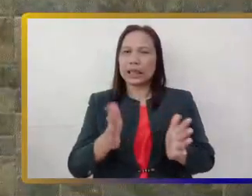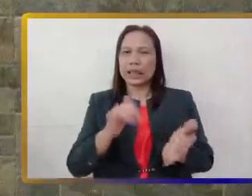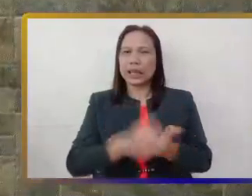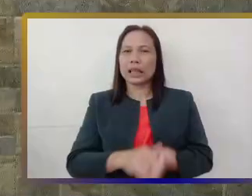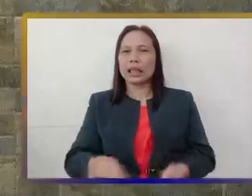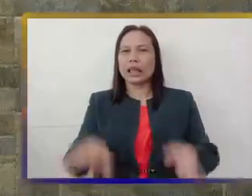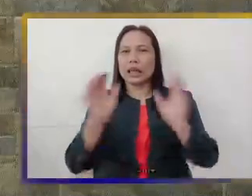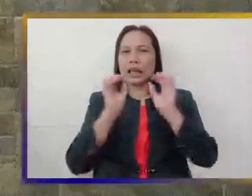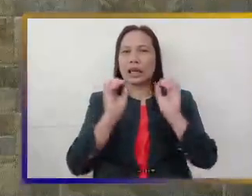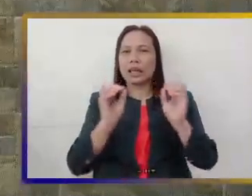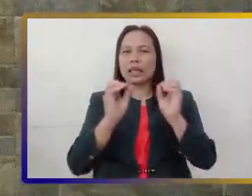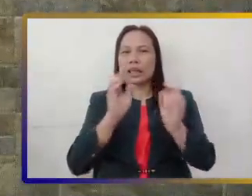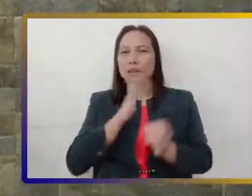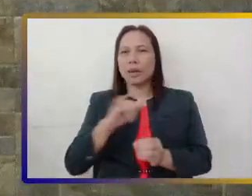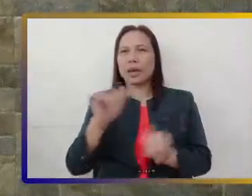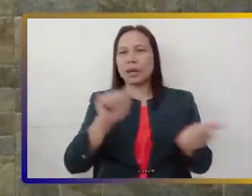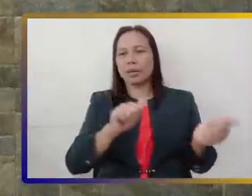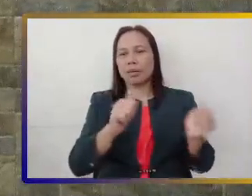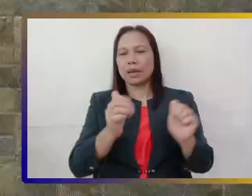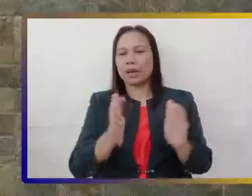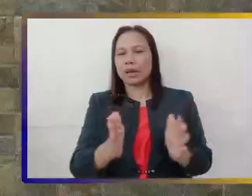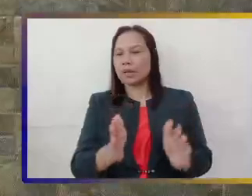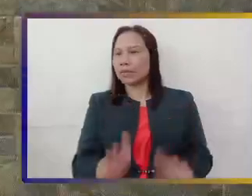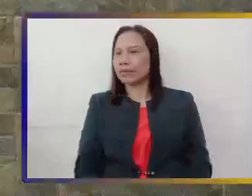parartianity you see